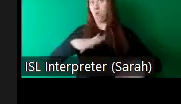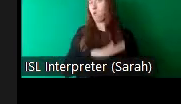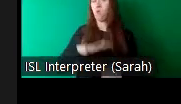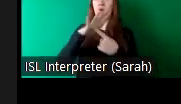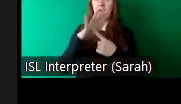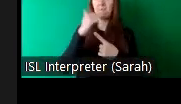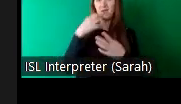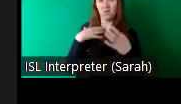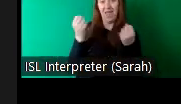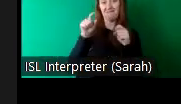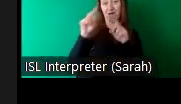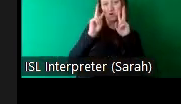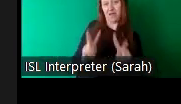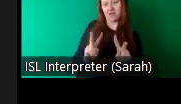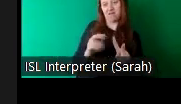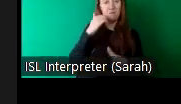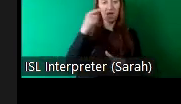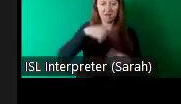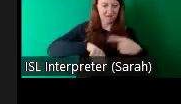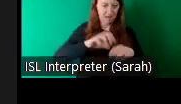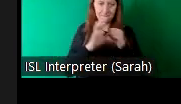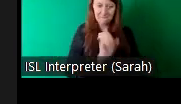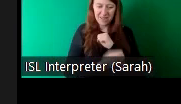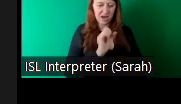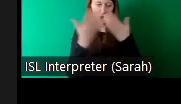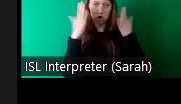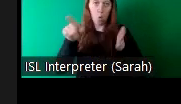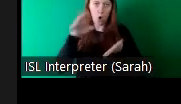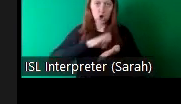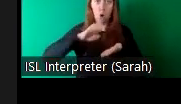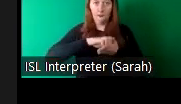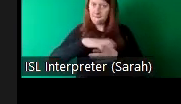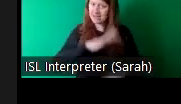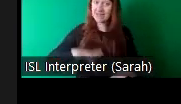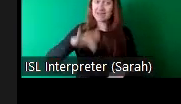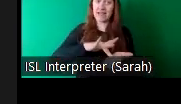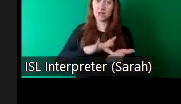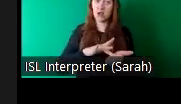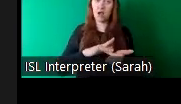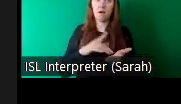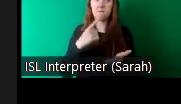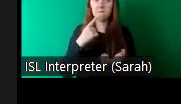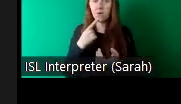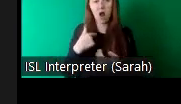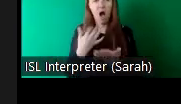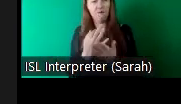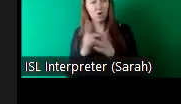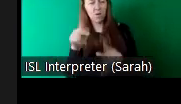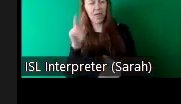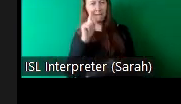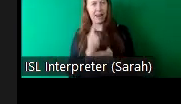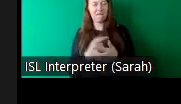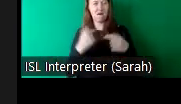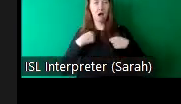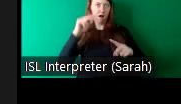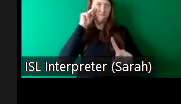That's what we're bombarded with in the media. And as a result, we can often believe that our viewpoint is the best. So sometimes the influences of